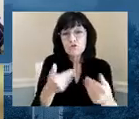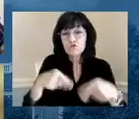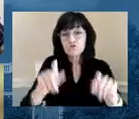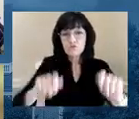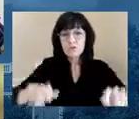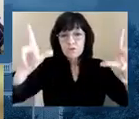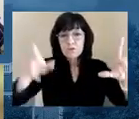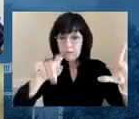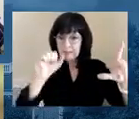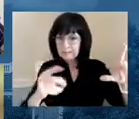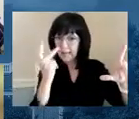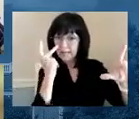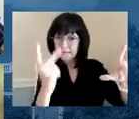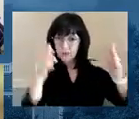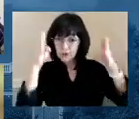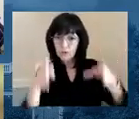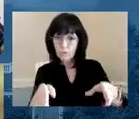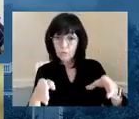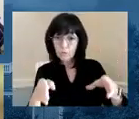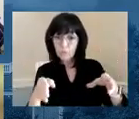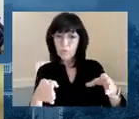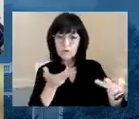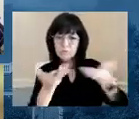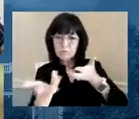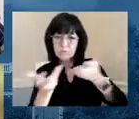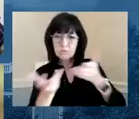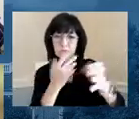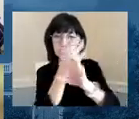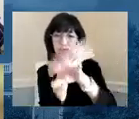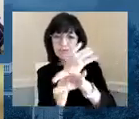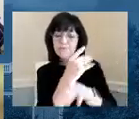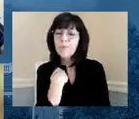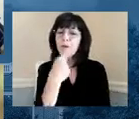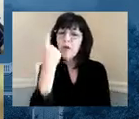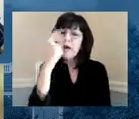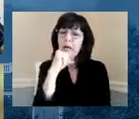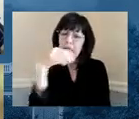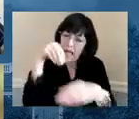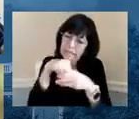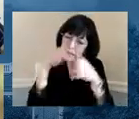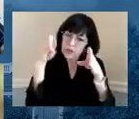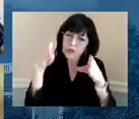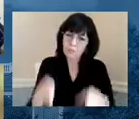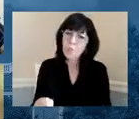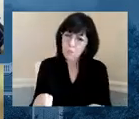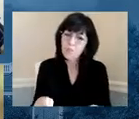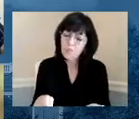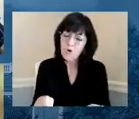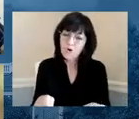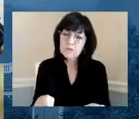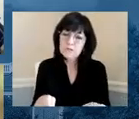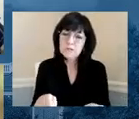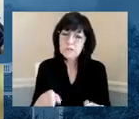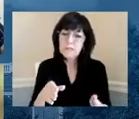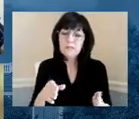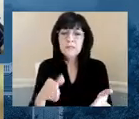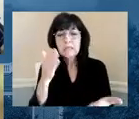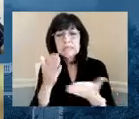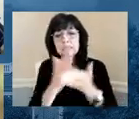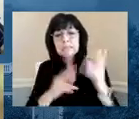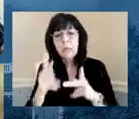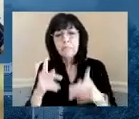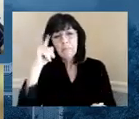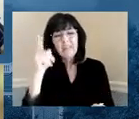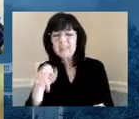actually see the person and have that. It's not the personal touch you get in person, but it's pretty darn close. And so really good